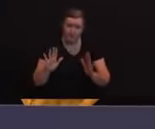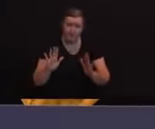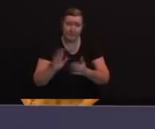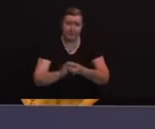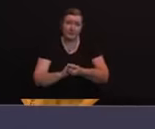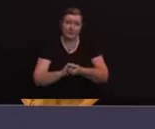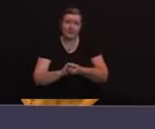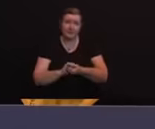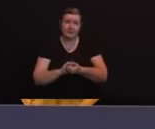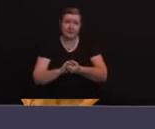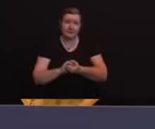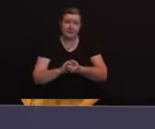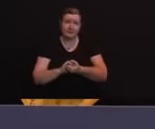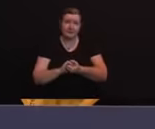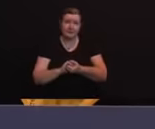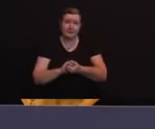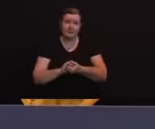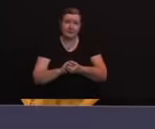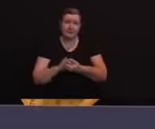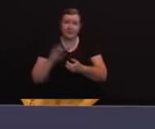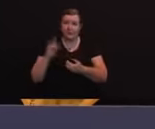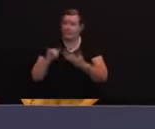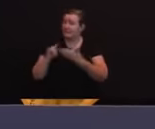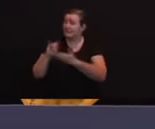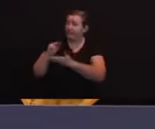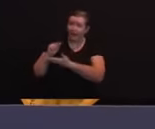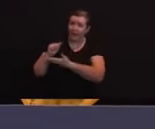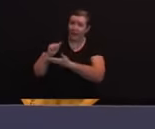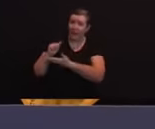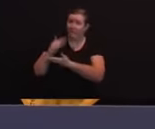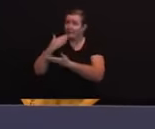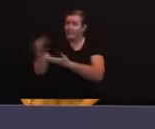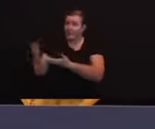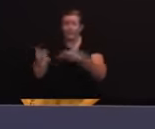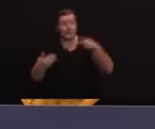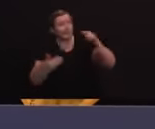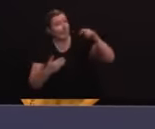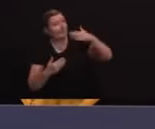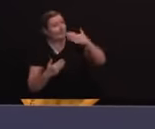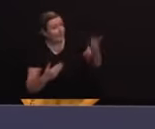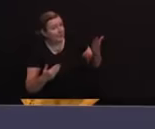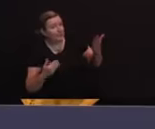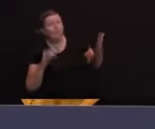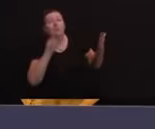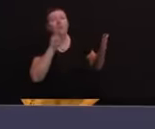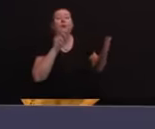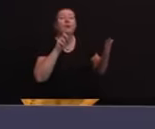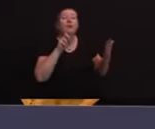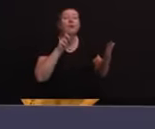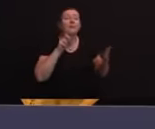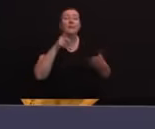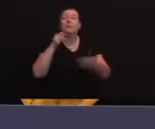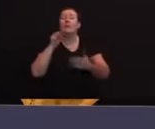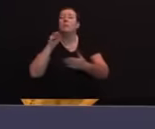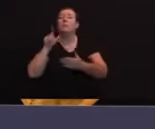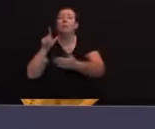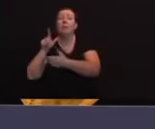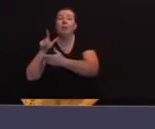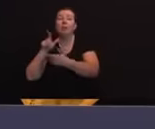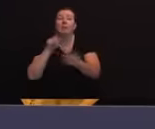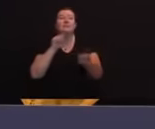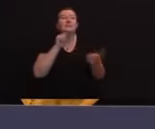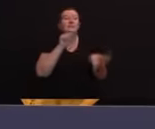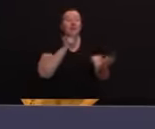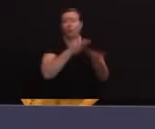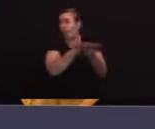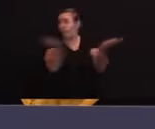now. So Judy and Tina, thank you. As always, Pat, likewise. Jared, Paramel, Dan, the whole team. Unless you're here otherwise, we'll be back